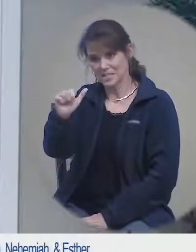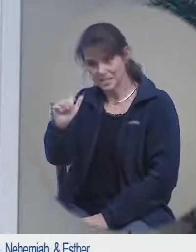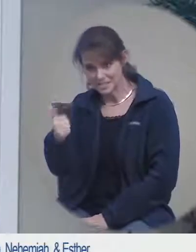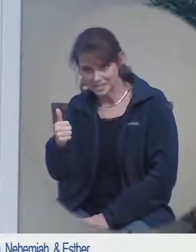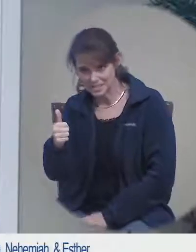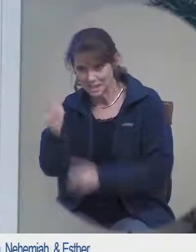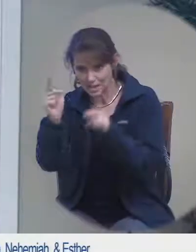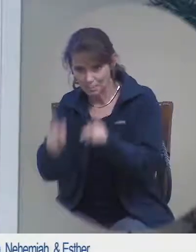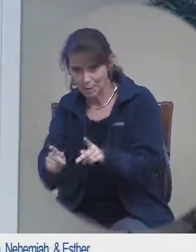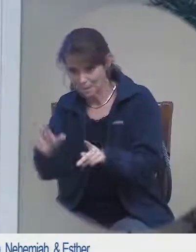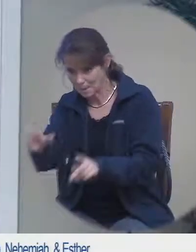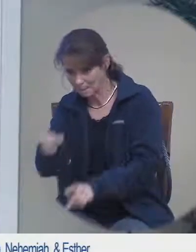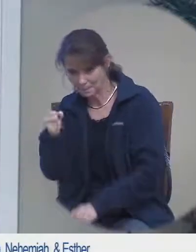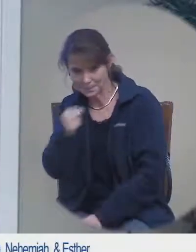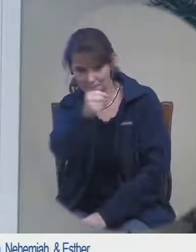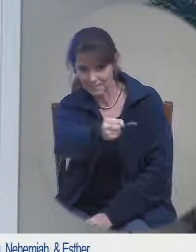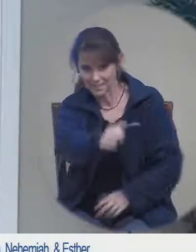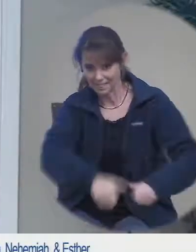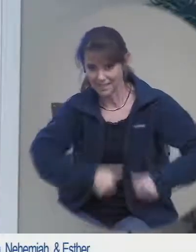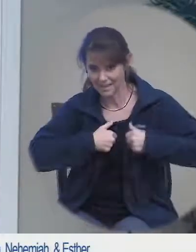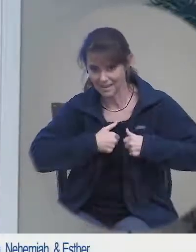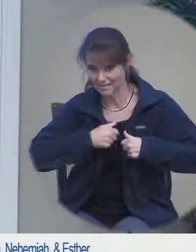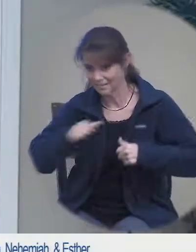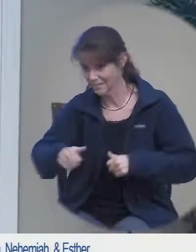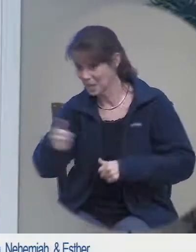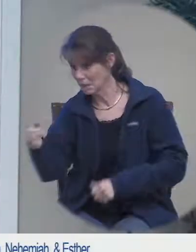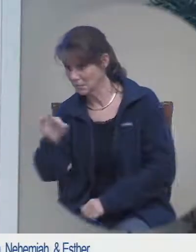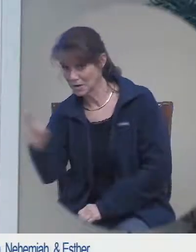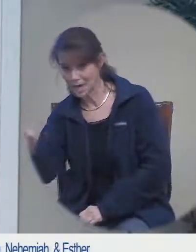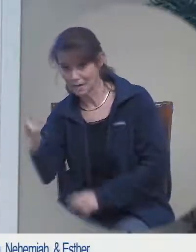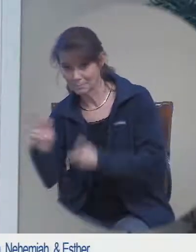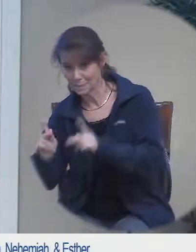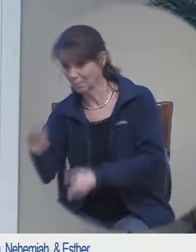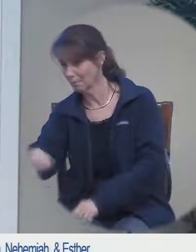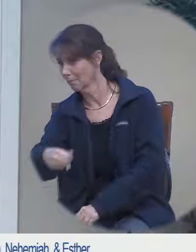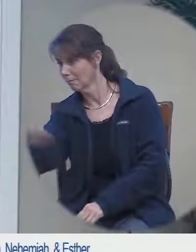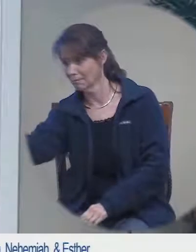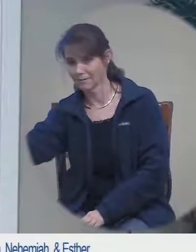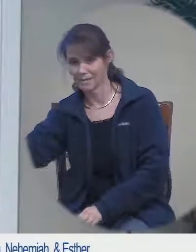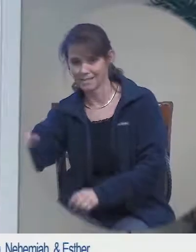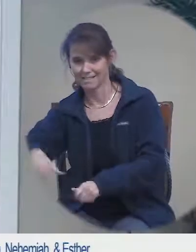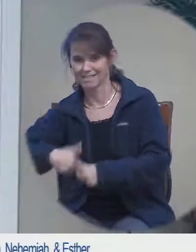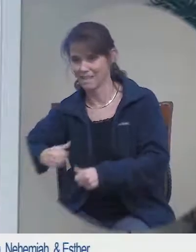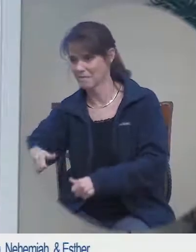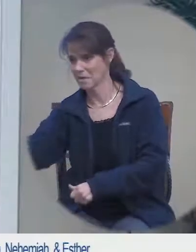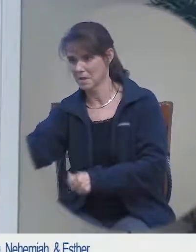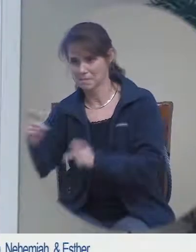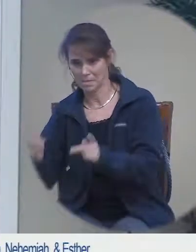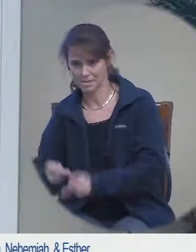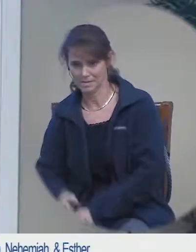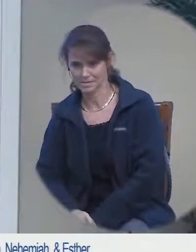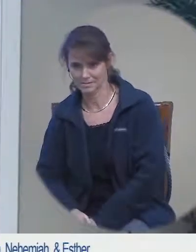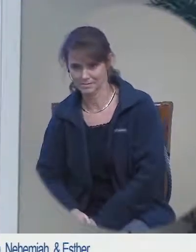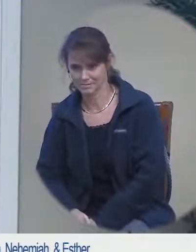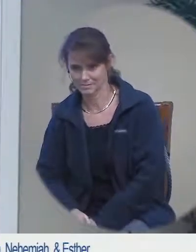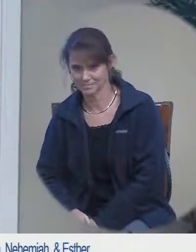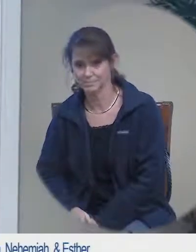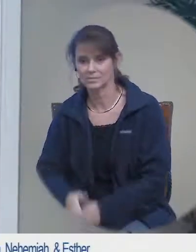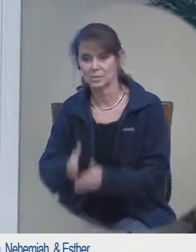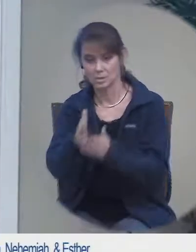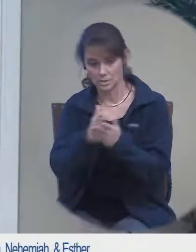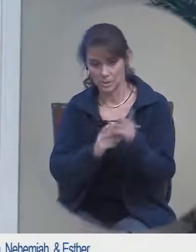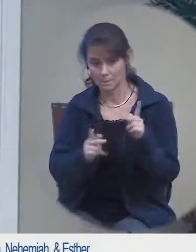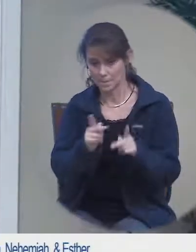11. And it says, and the people blessed all the men who volunteered to live in